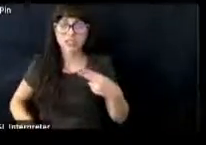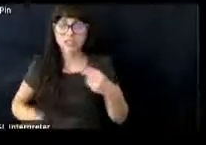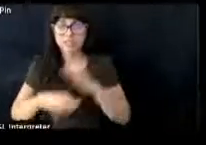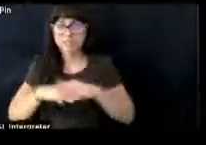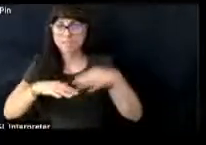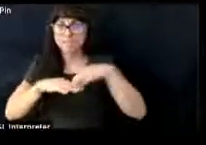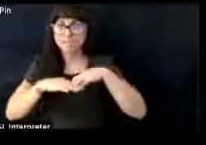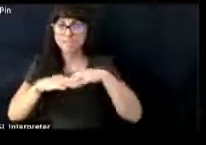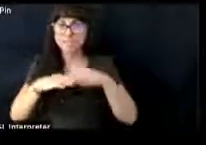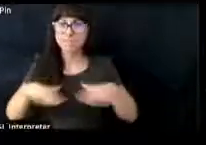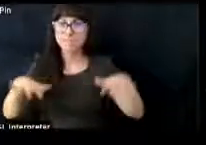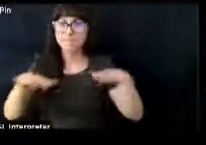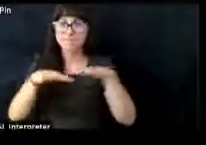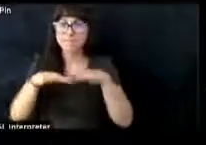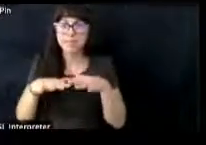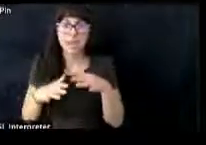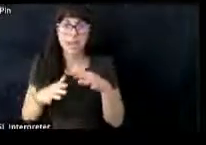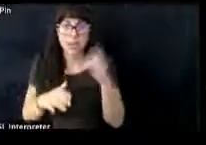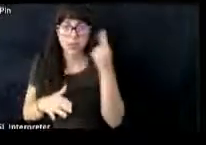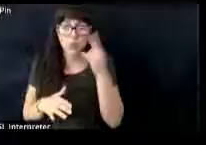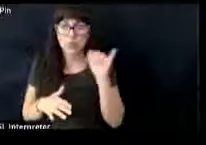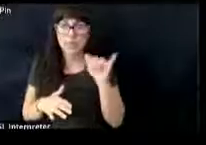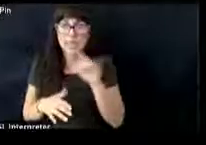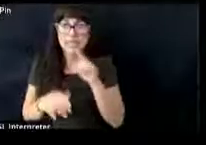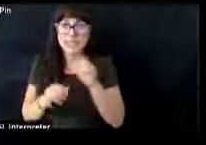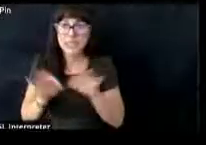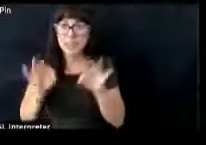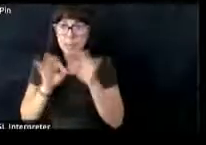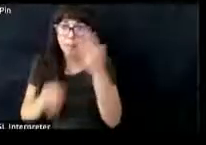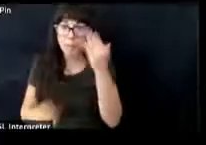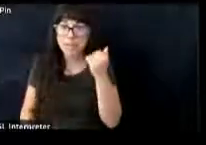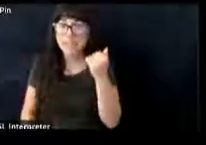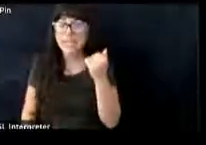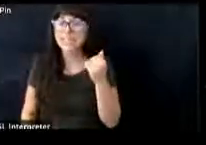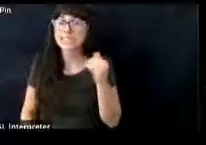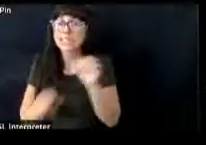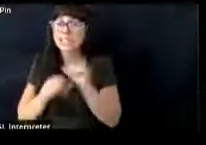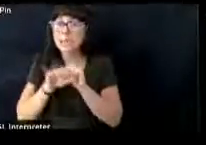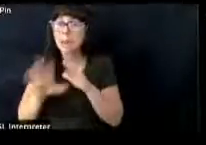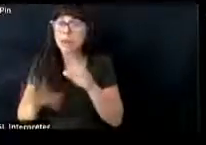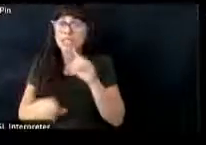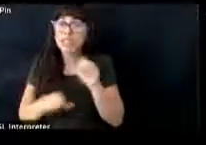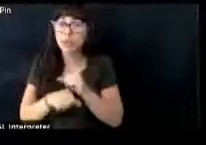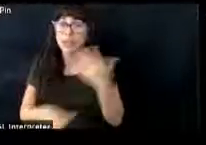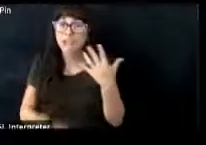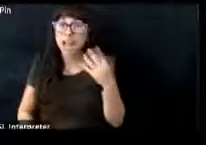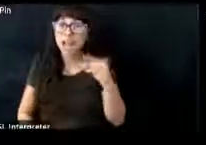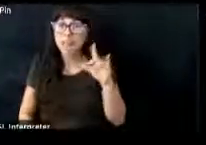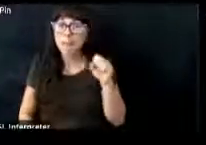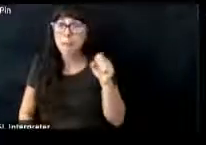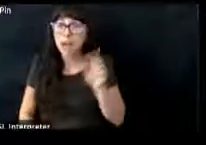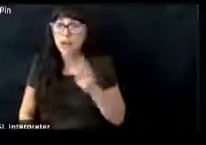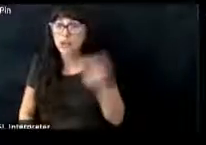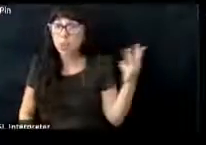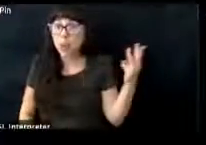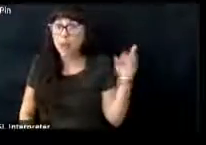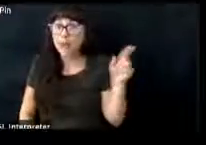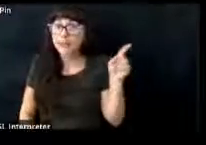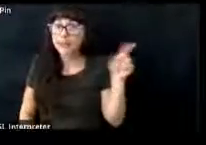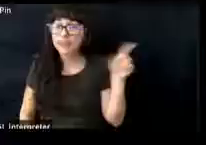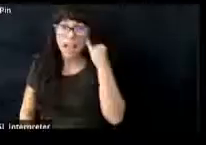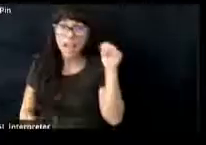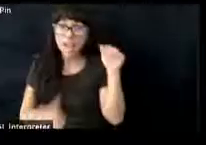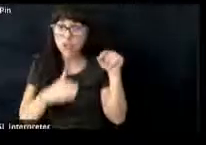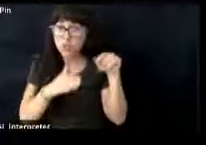reason that that's so important is that the mountains that are just 5 miles west of me, if you go into the hills, if